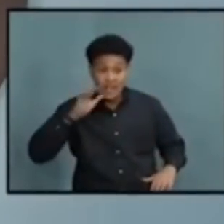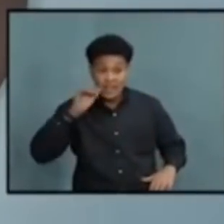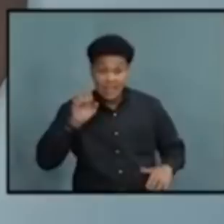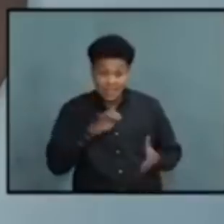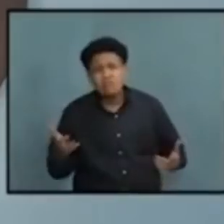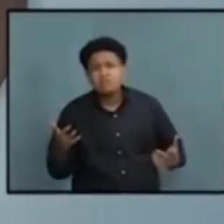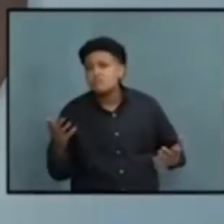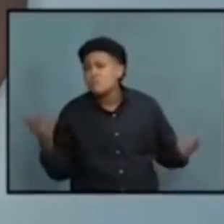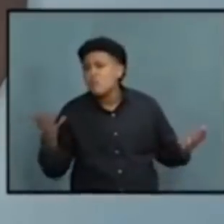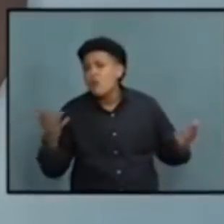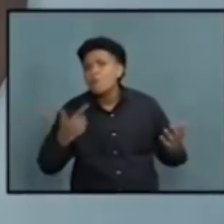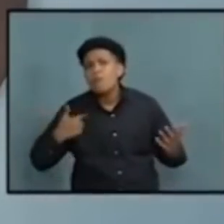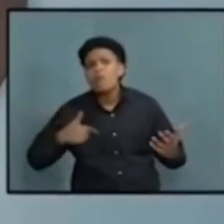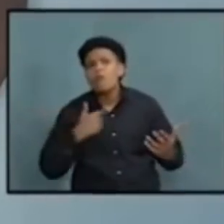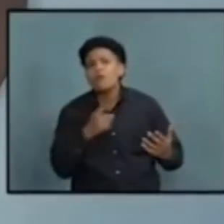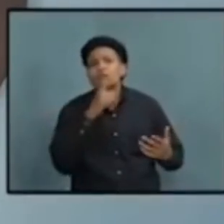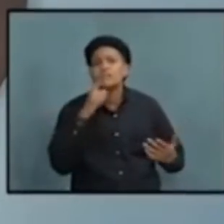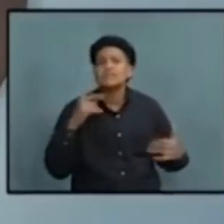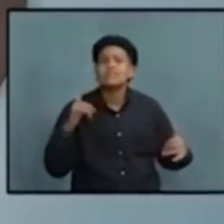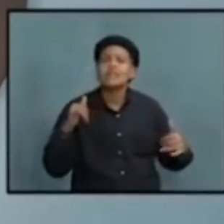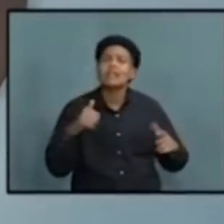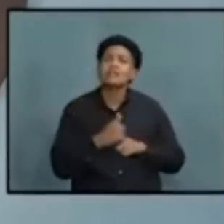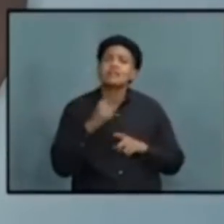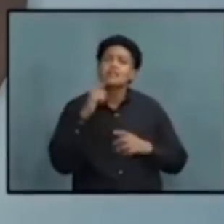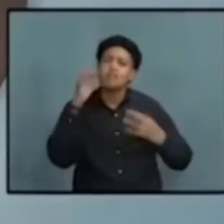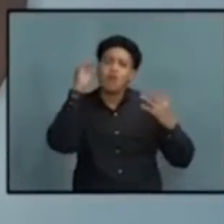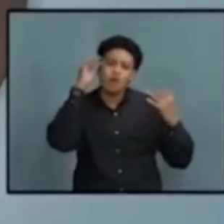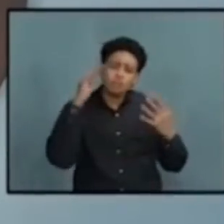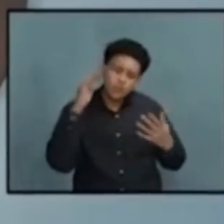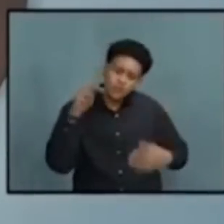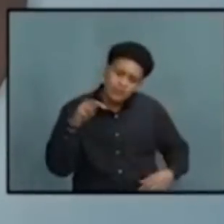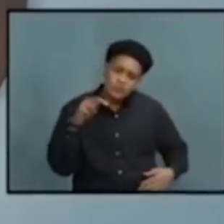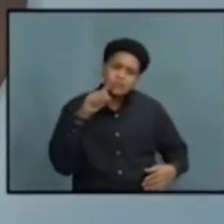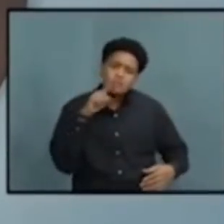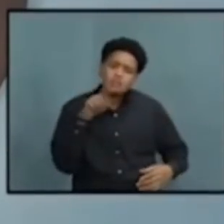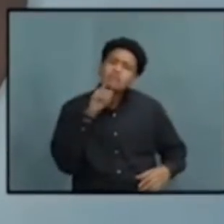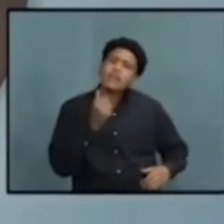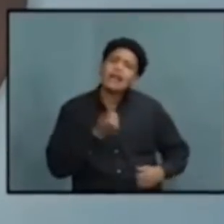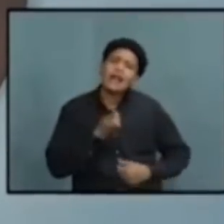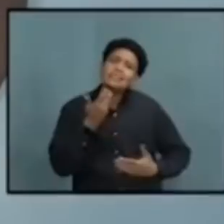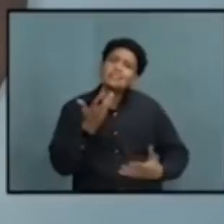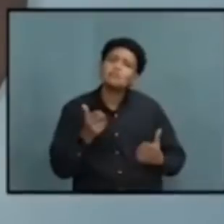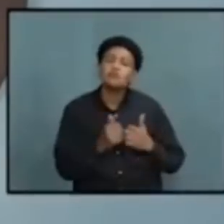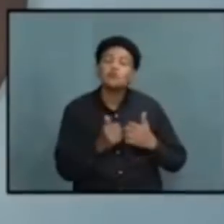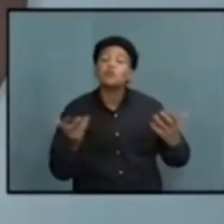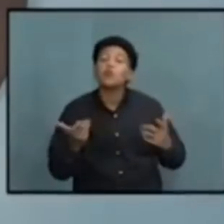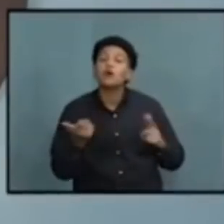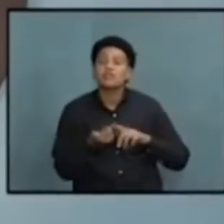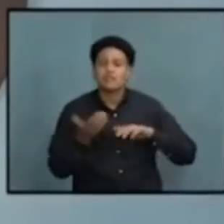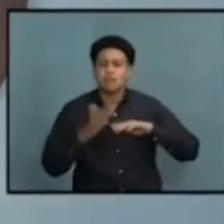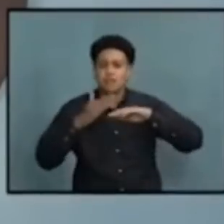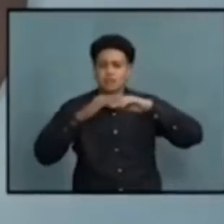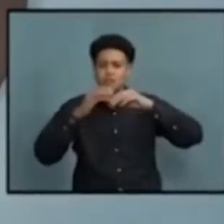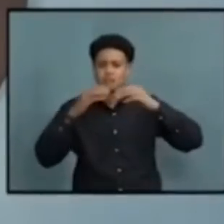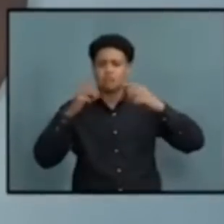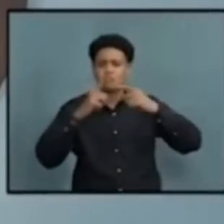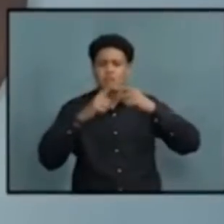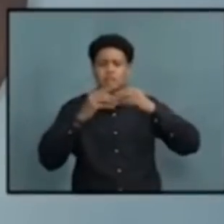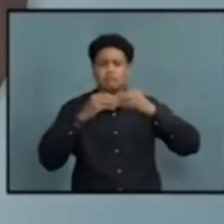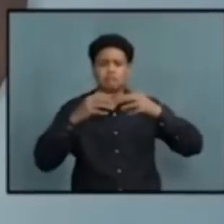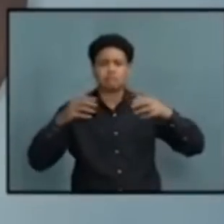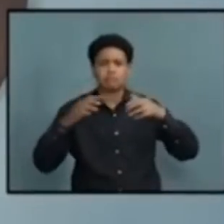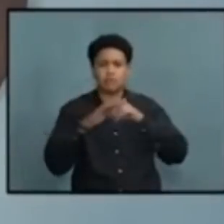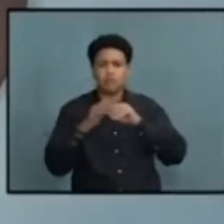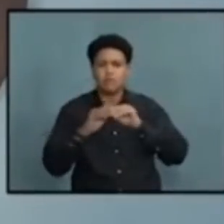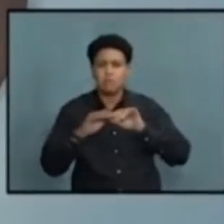tests. We are still very concerned, as you have expressed, with the increasing positivity rate,